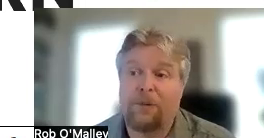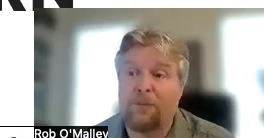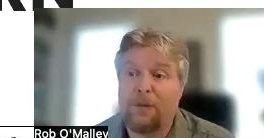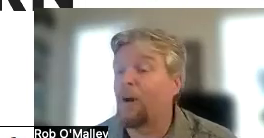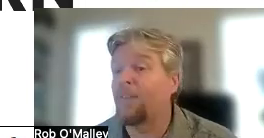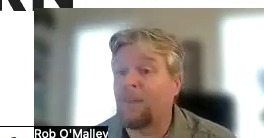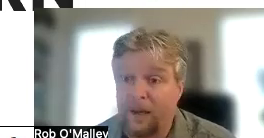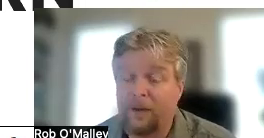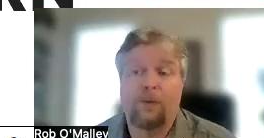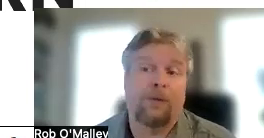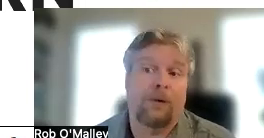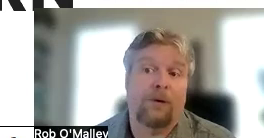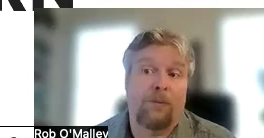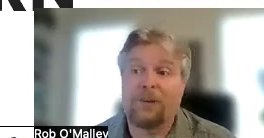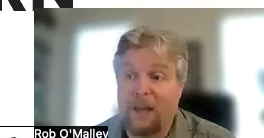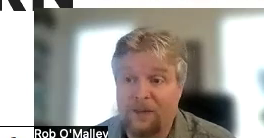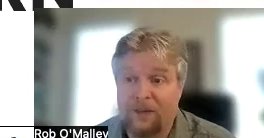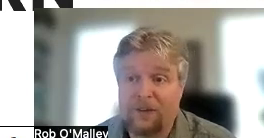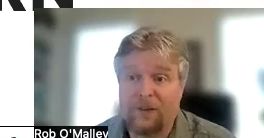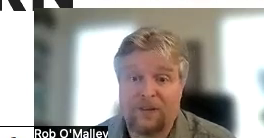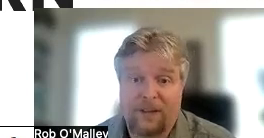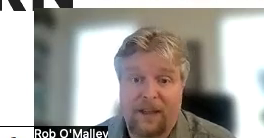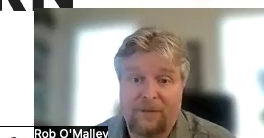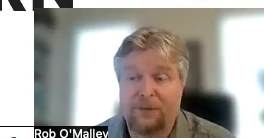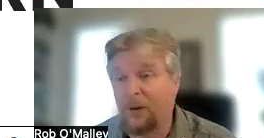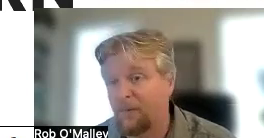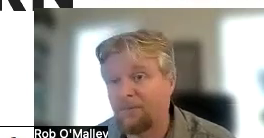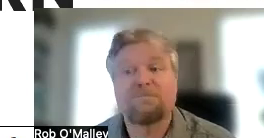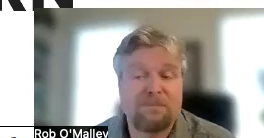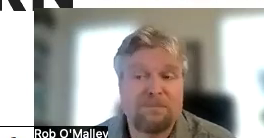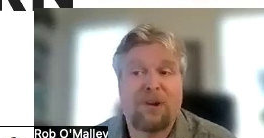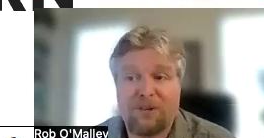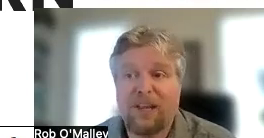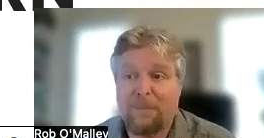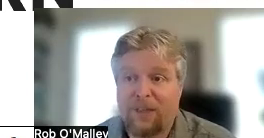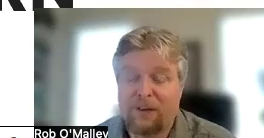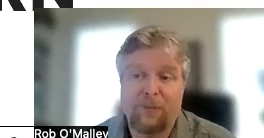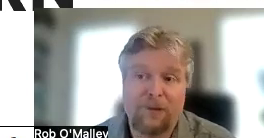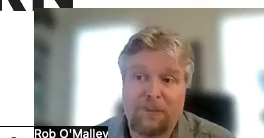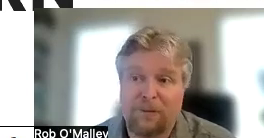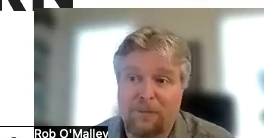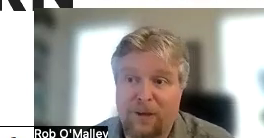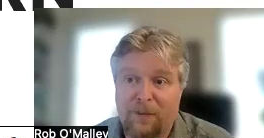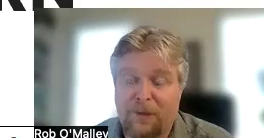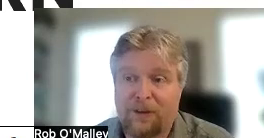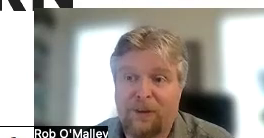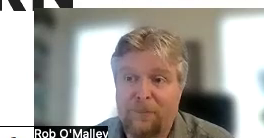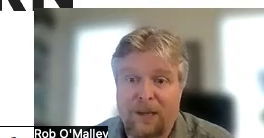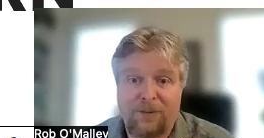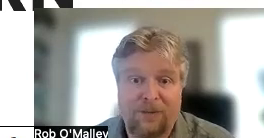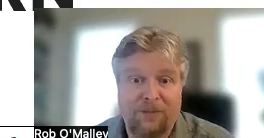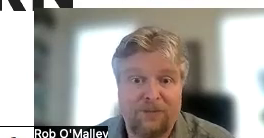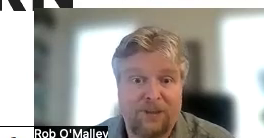modification of people to be more athletic or more intelligent, things like that, which are largely hypothetical, but